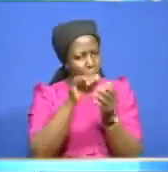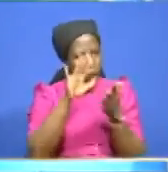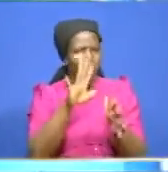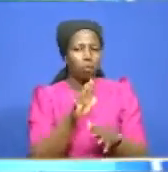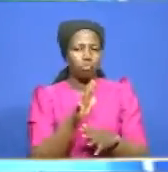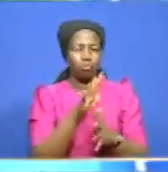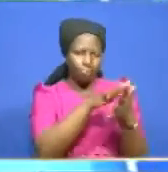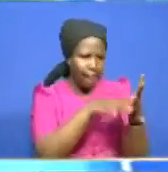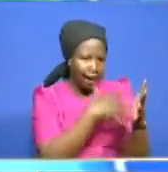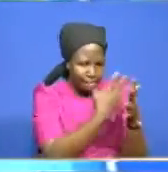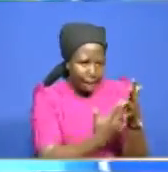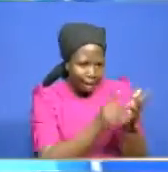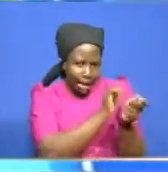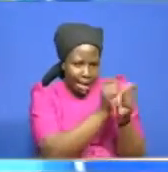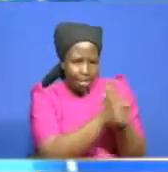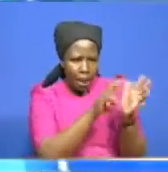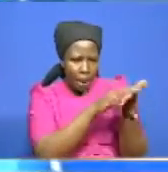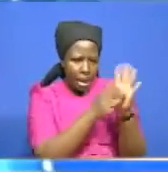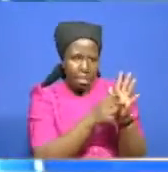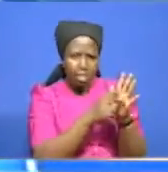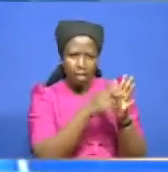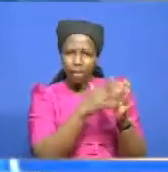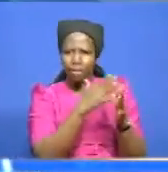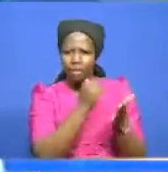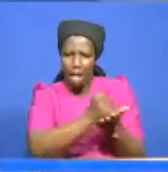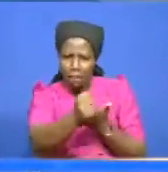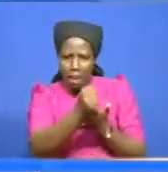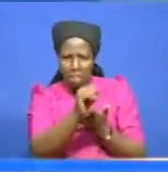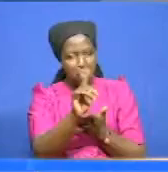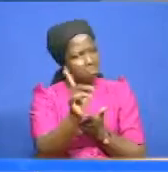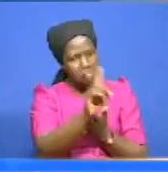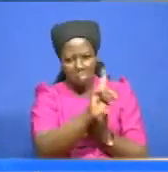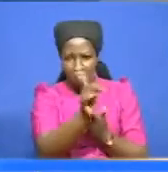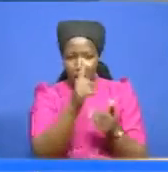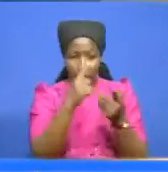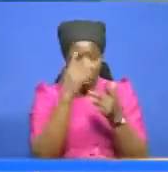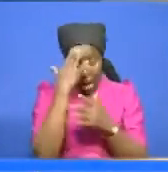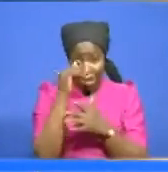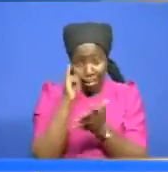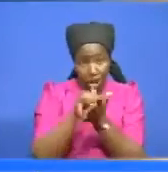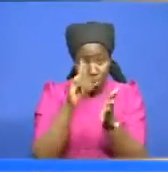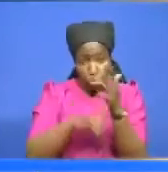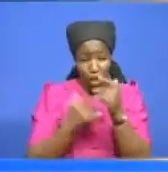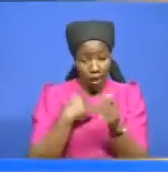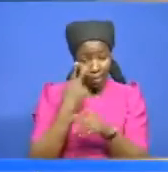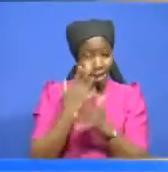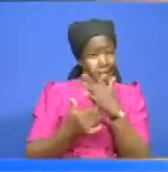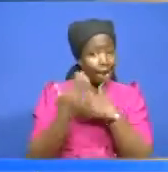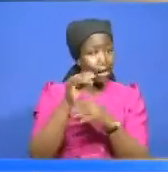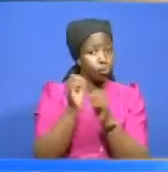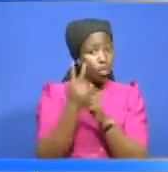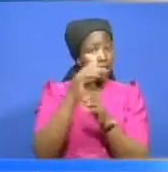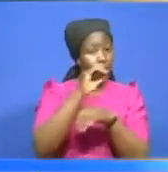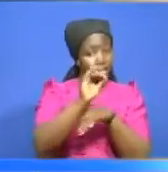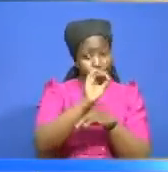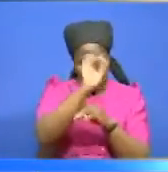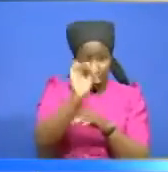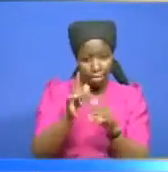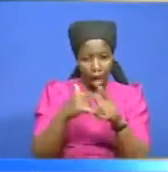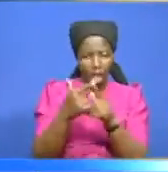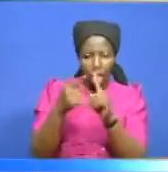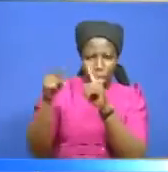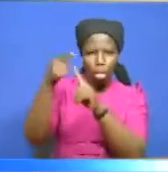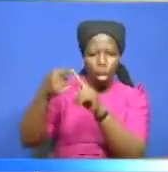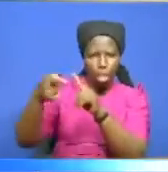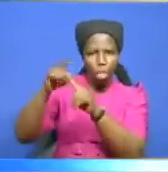mean suspending interest, because that's what we saw the last 12 months or so. And then it actually accrues, and then when finally